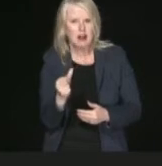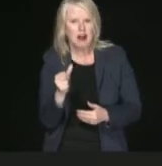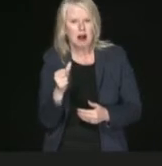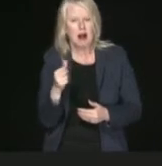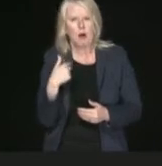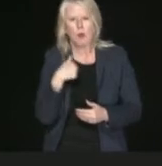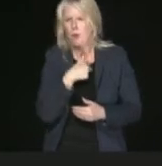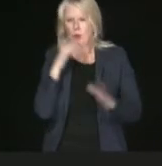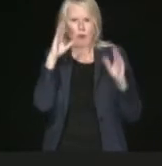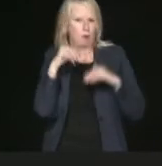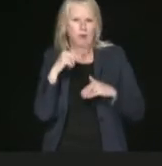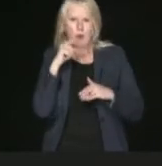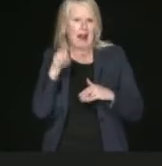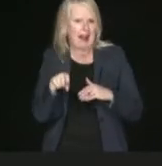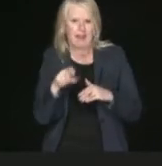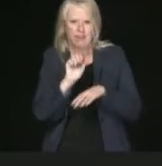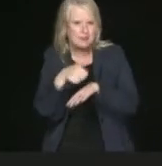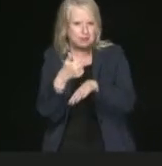will not be necessary.